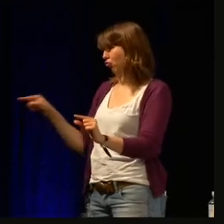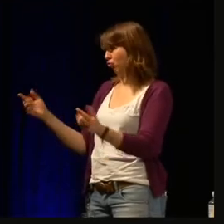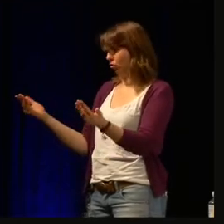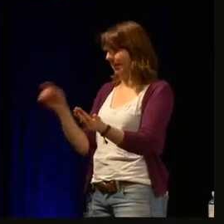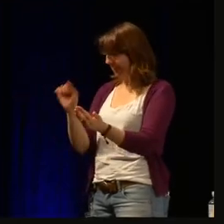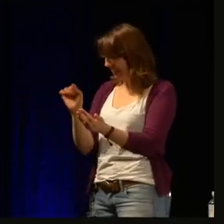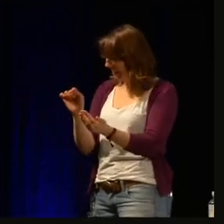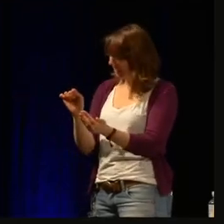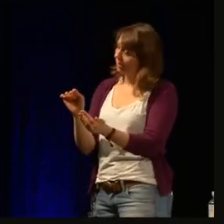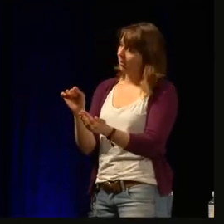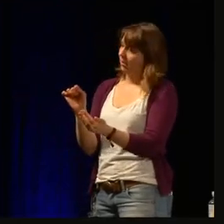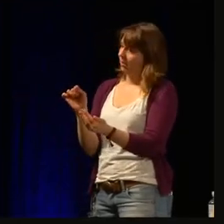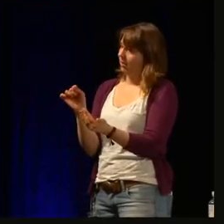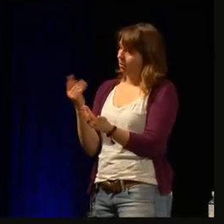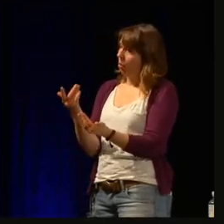And are there,